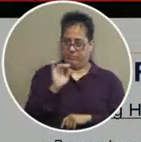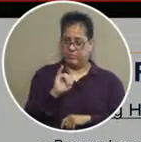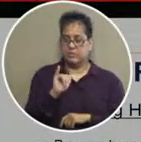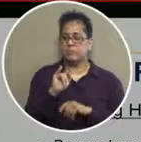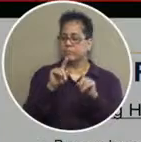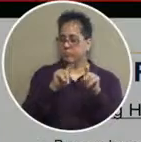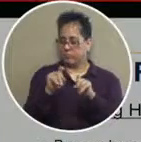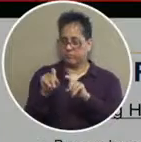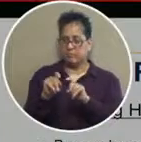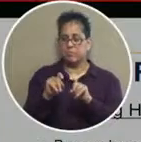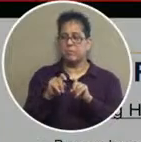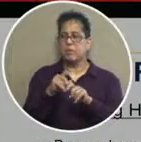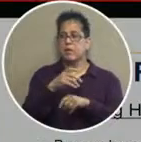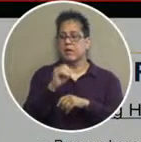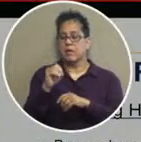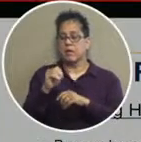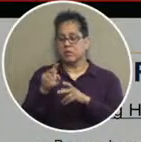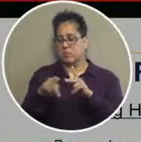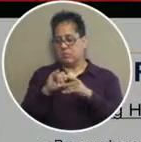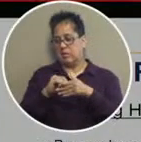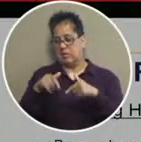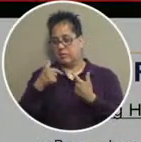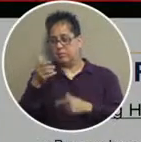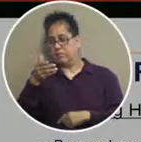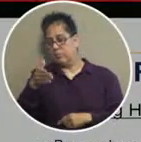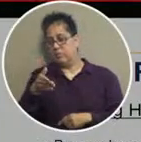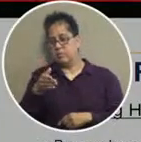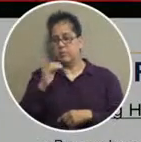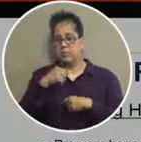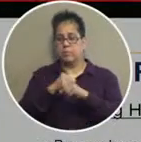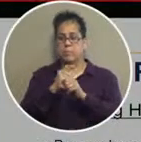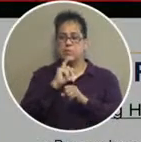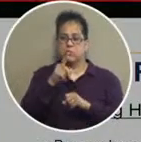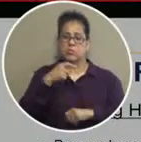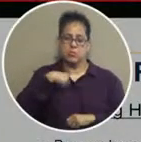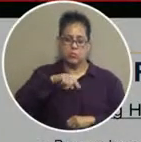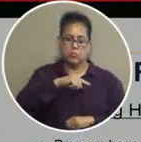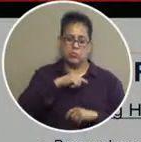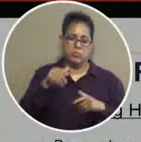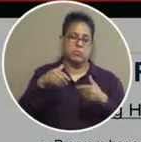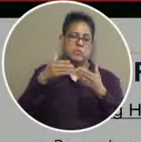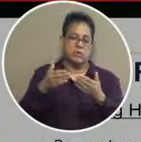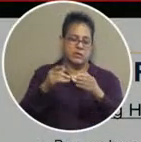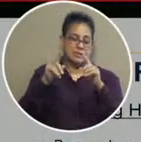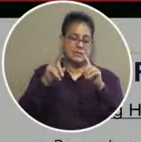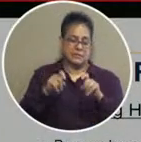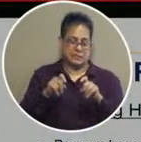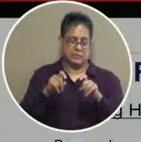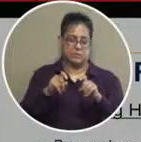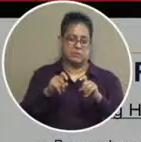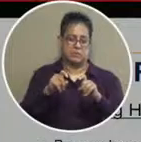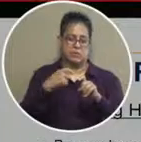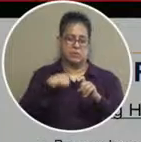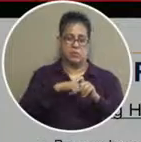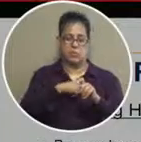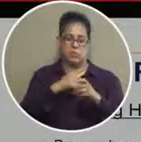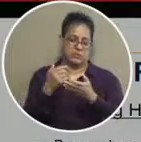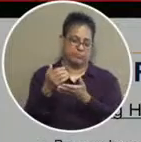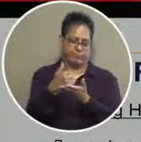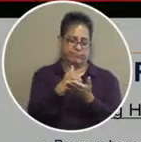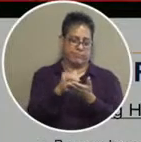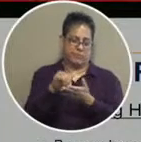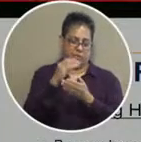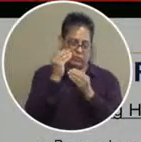well as the residents to ensure that we're providing that testing and we can garner that